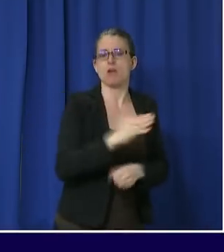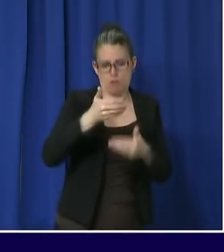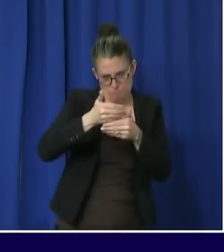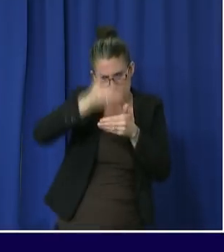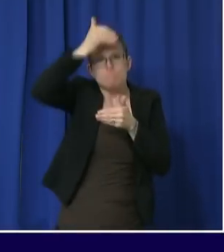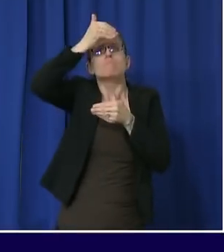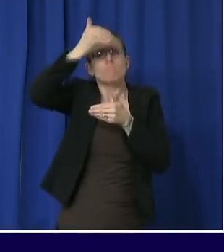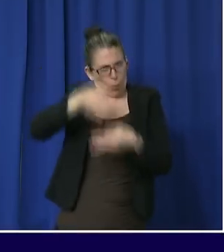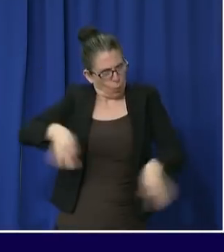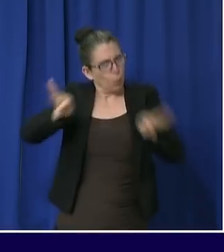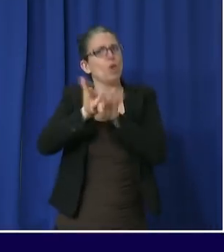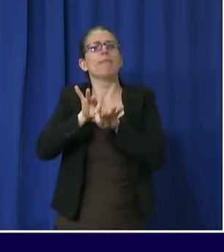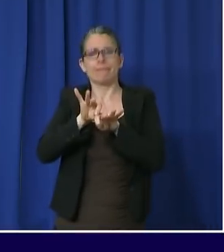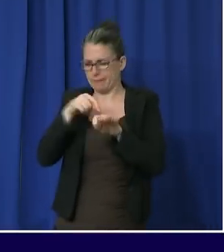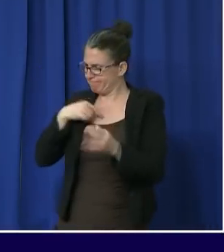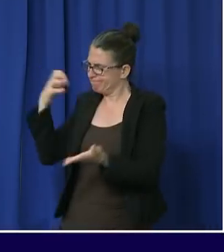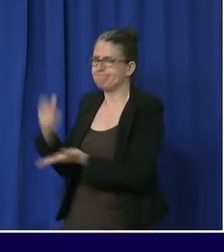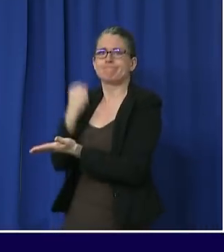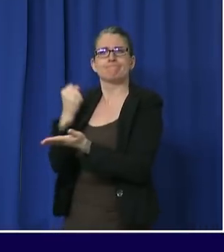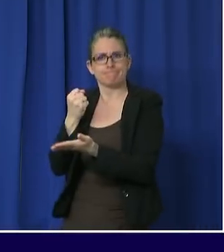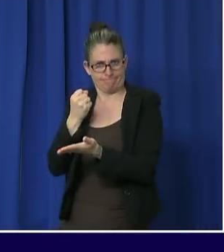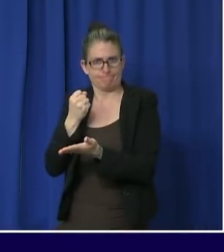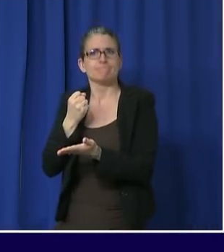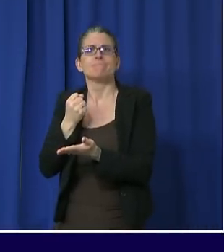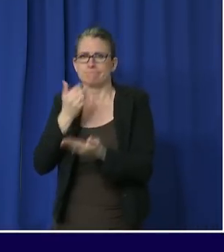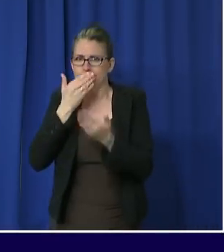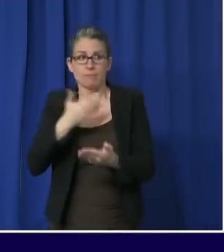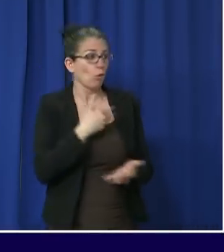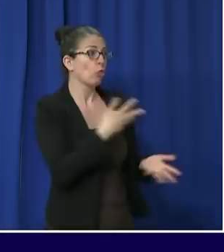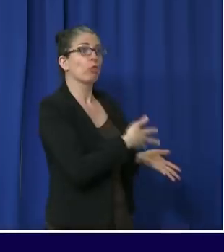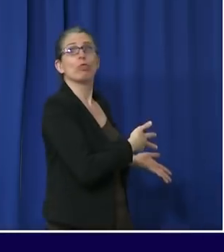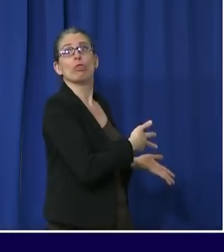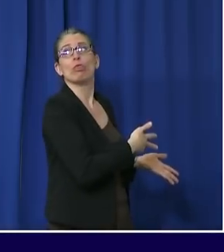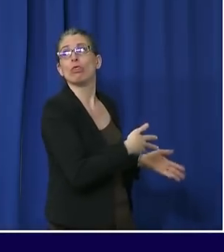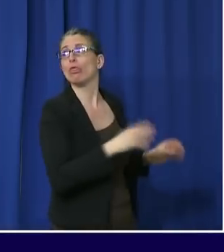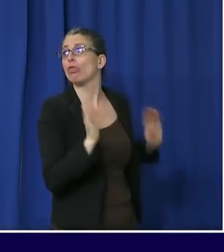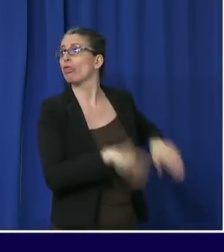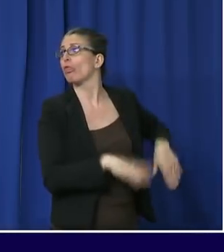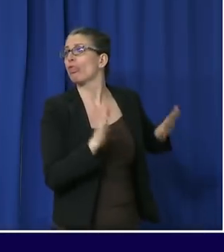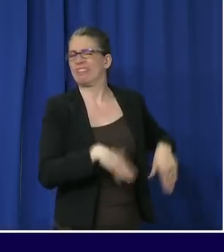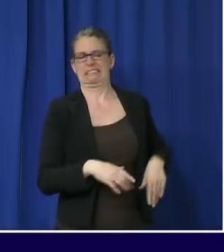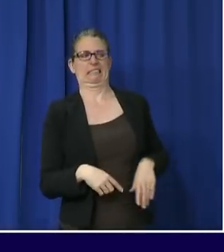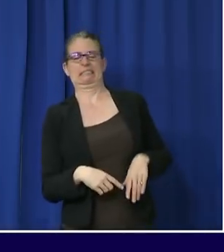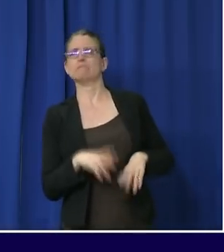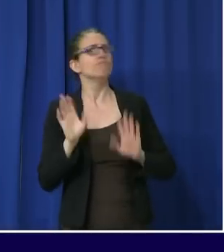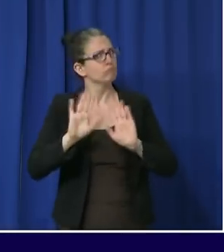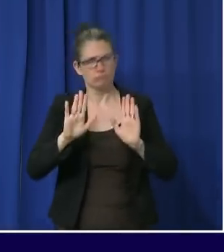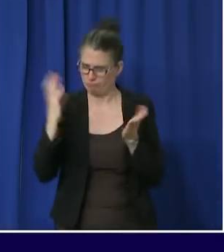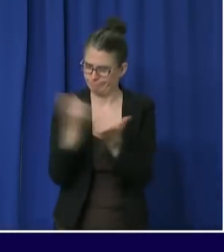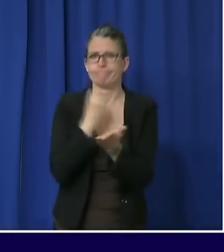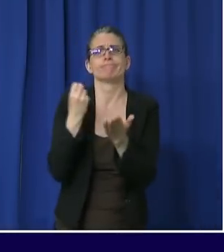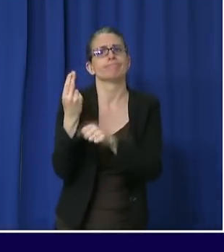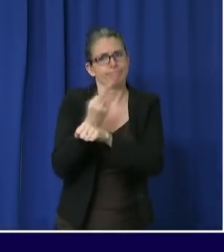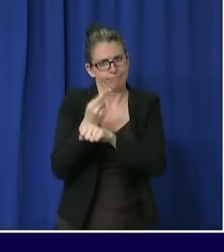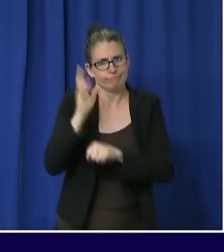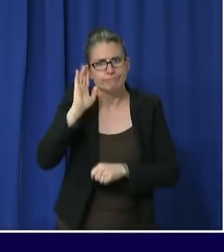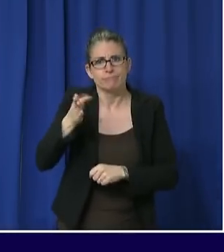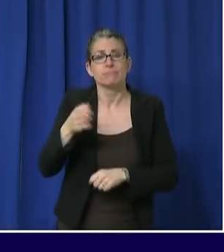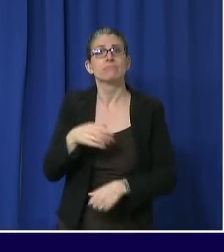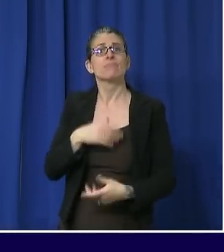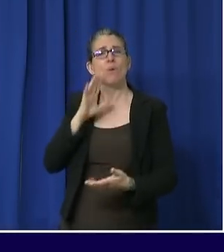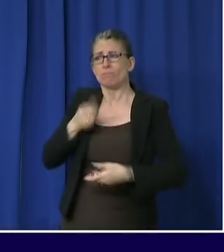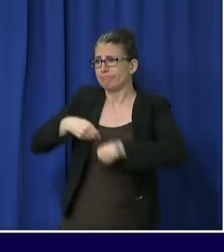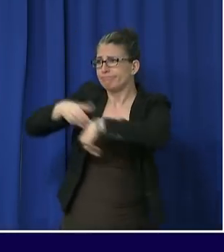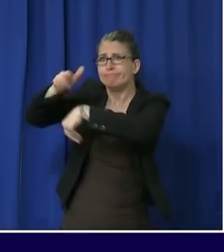get treated like any other face shield that we might have, which is to say if a hospital, a nursing home, or a fire and rescue